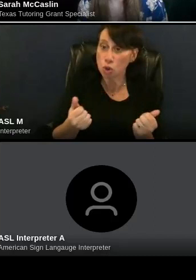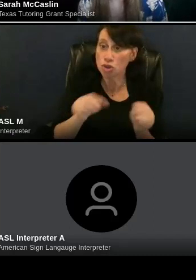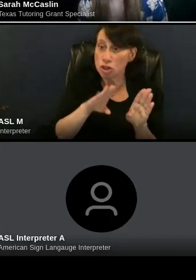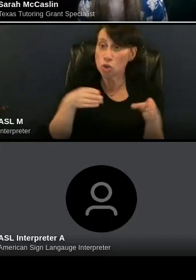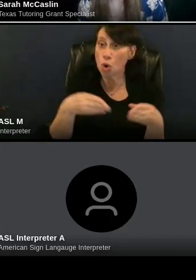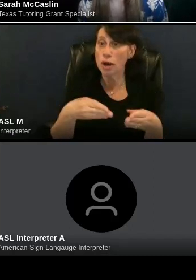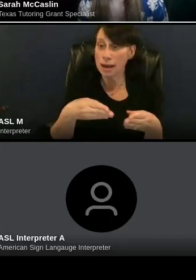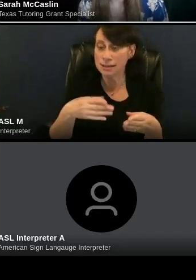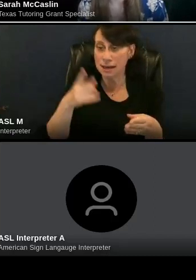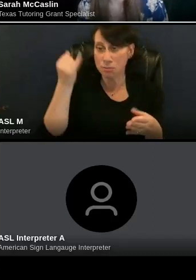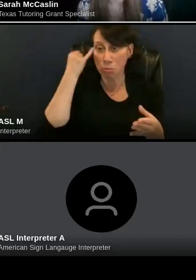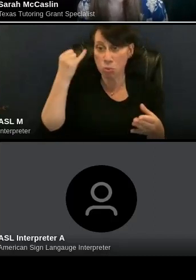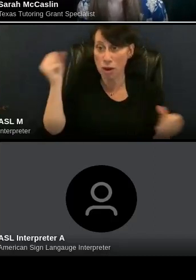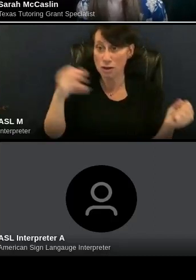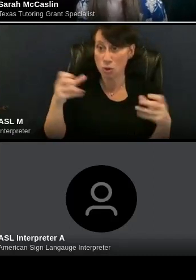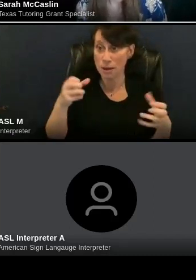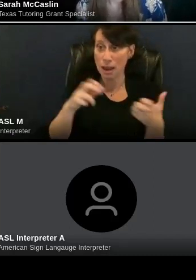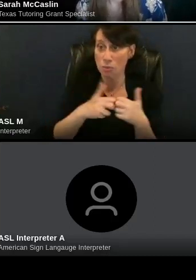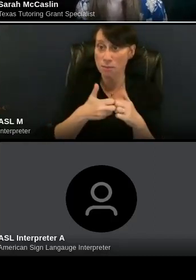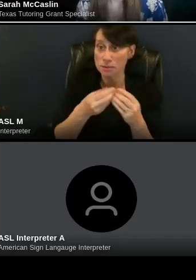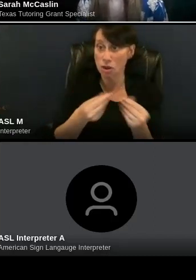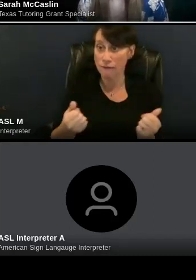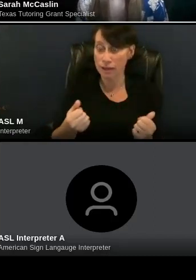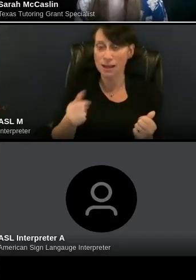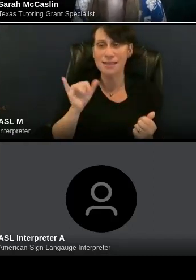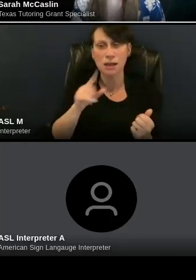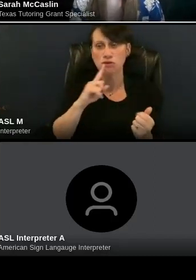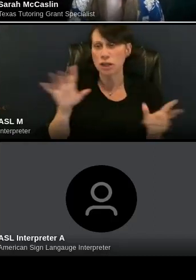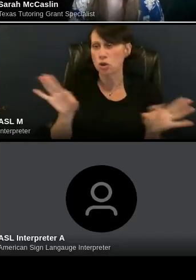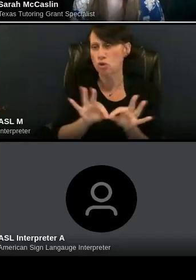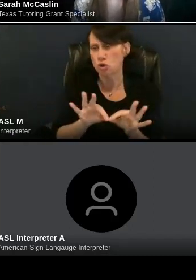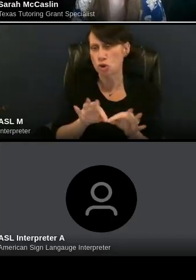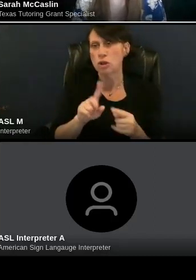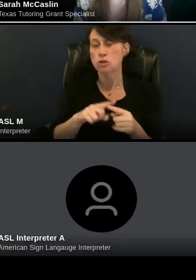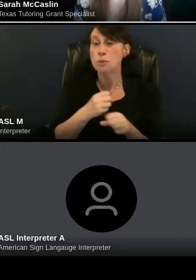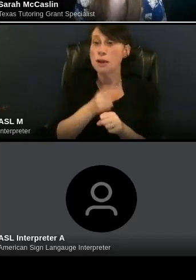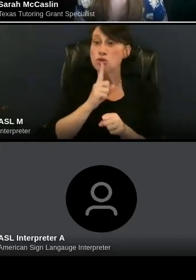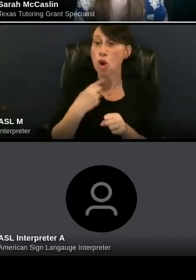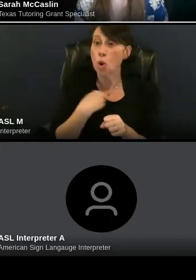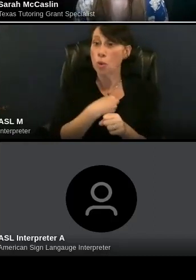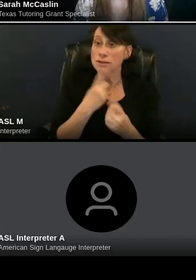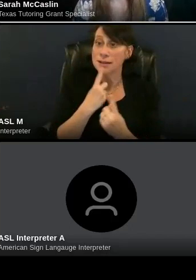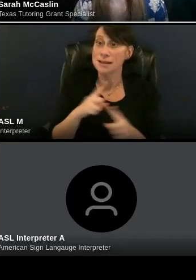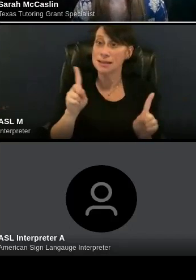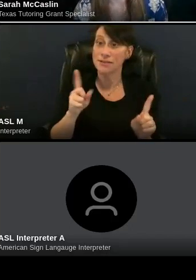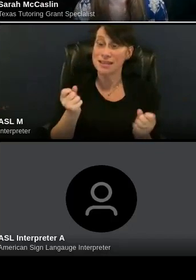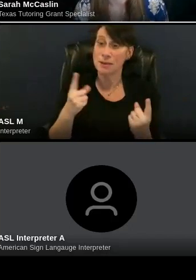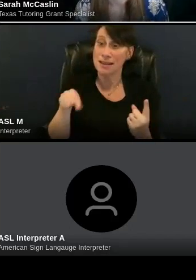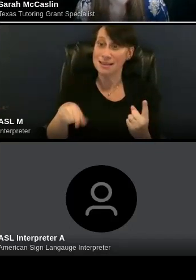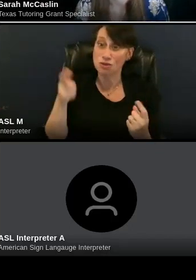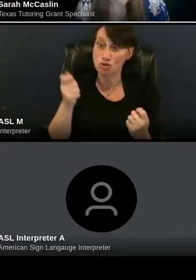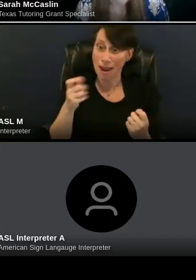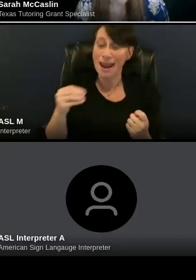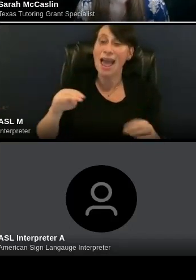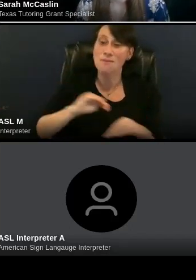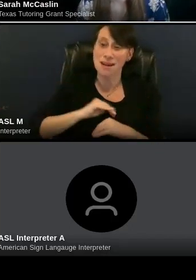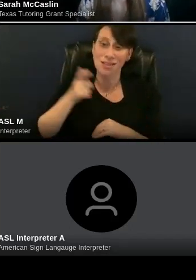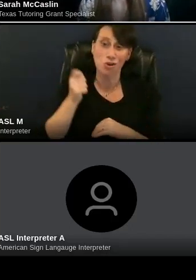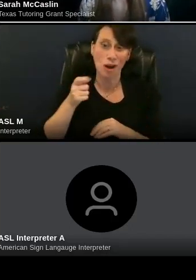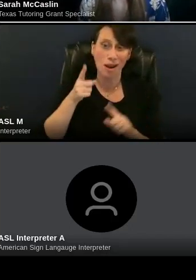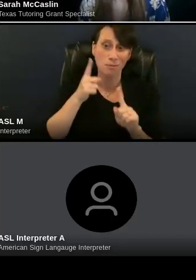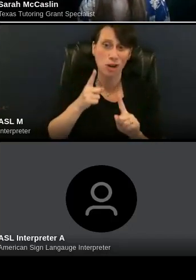solutions-oriented brainstorming and problem solving is really crucial to make sure that we're successfully spending this grant and meeting those grant